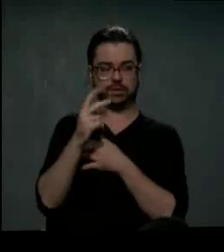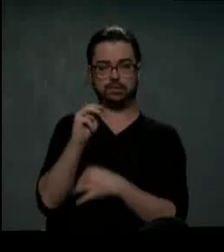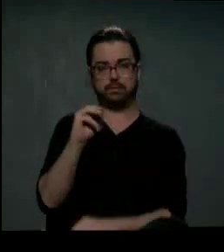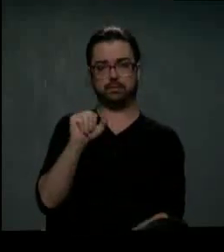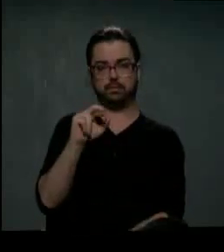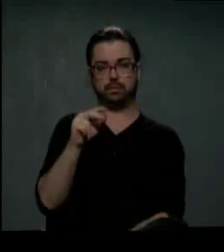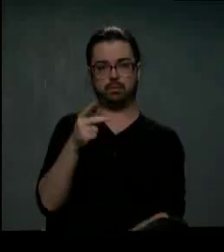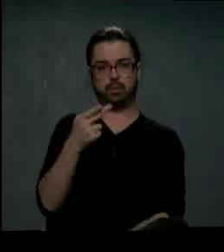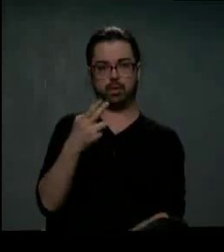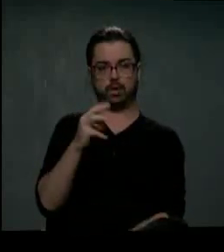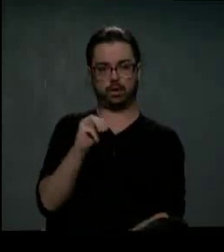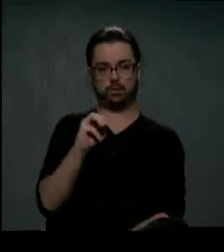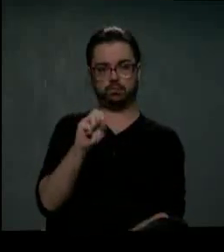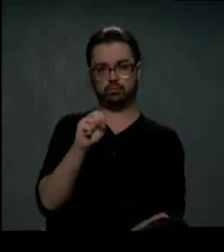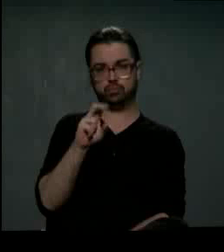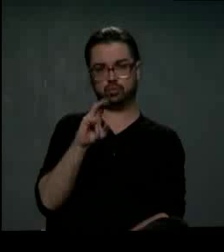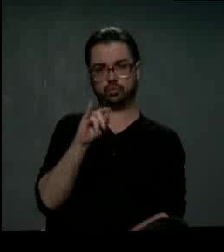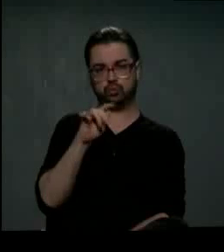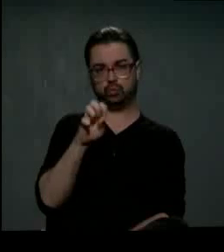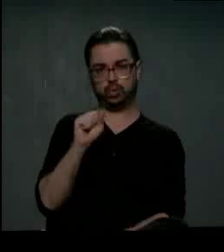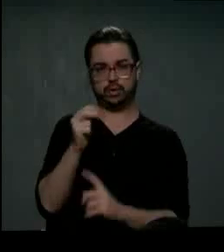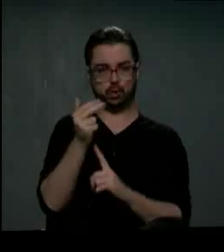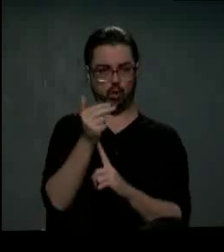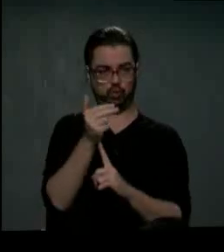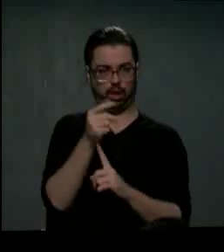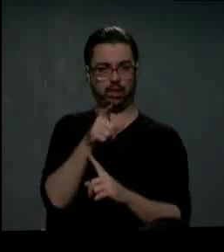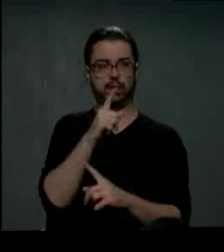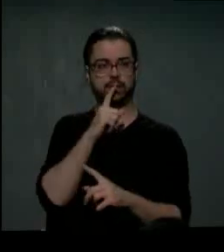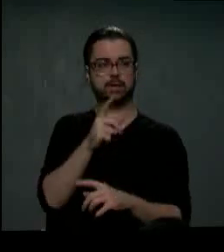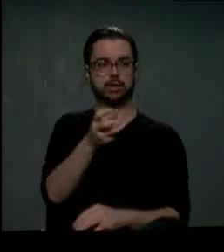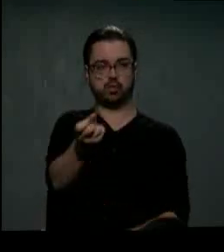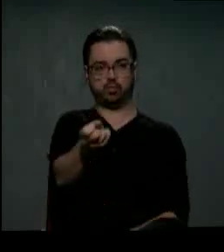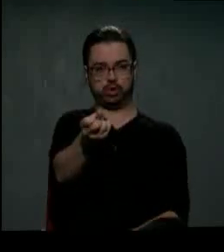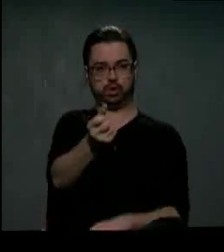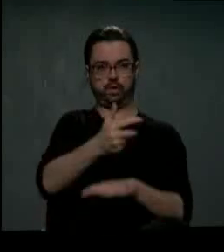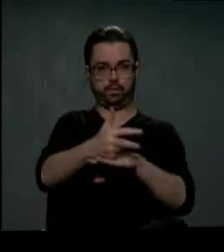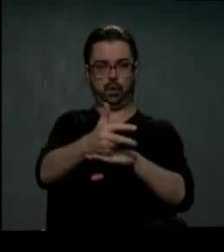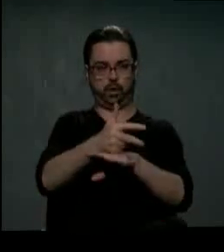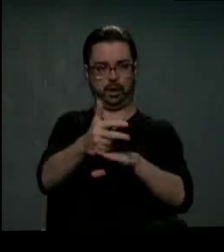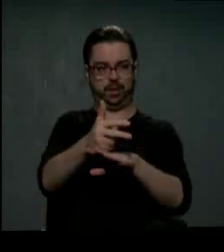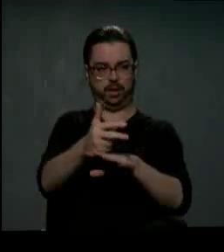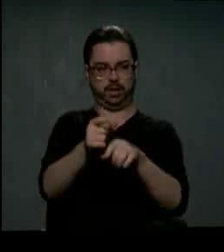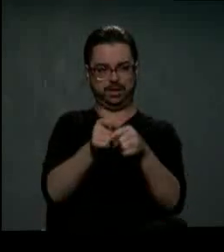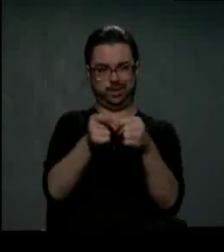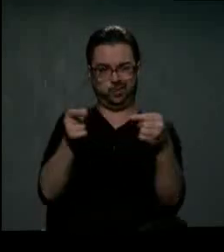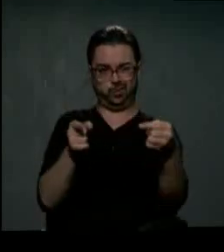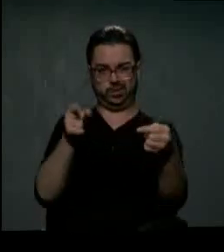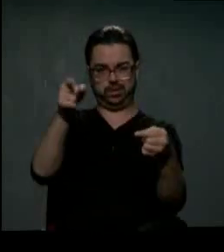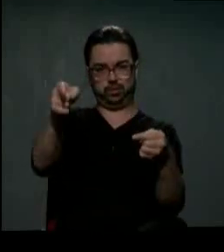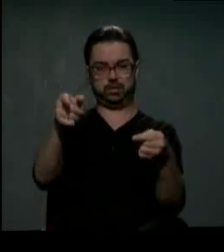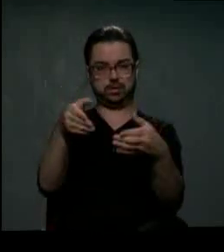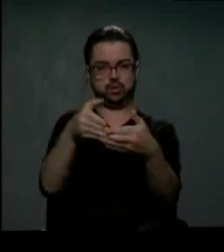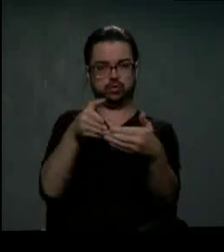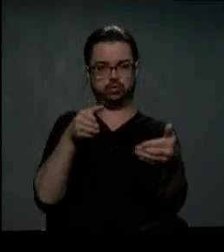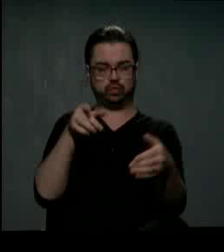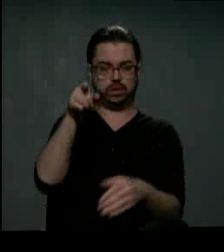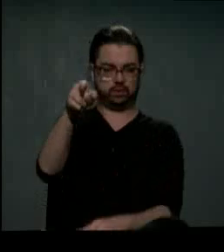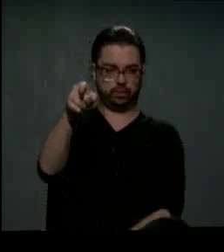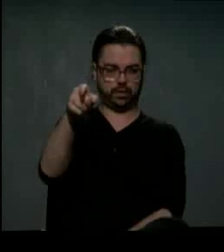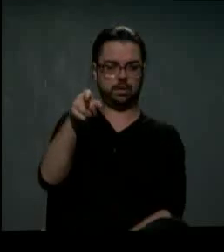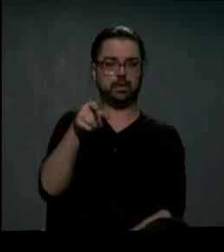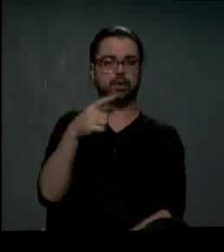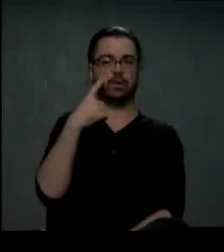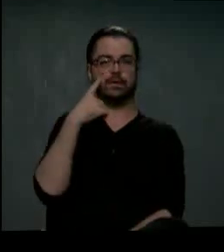Suites Hotel. That's actually a reserved parking lot directly catty-cornered across the street for